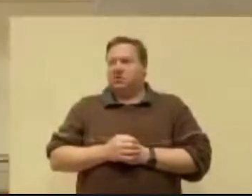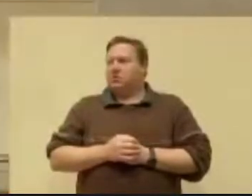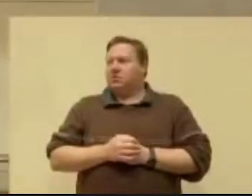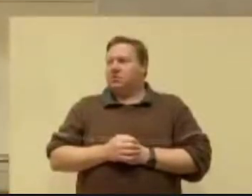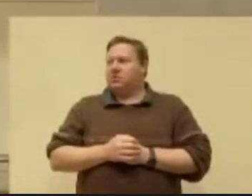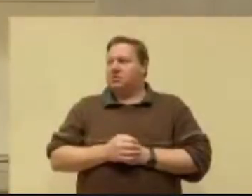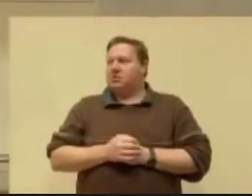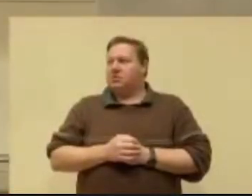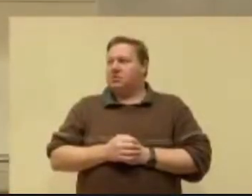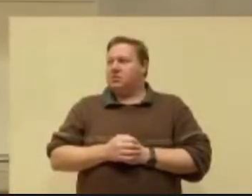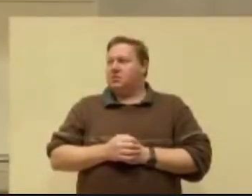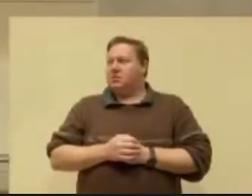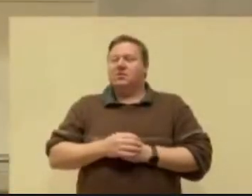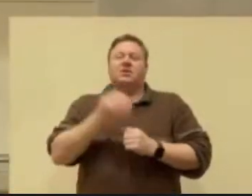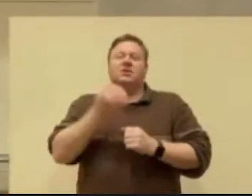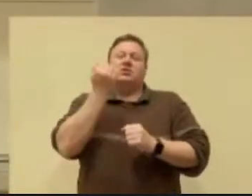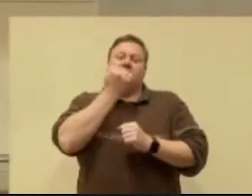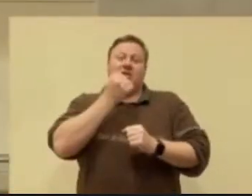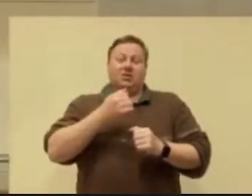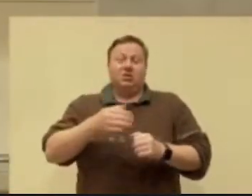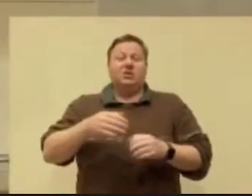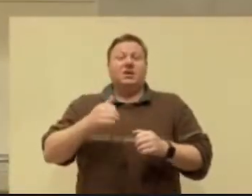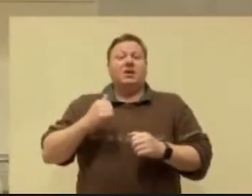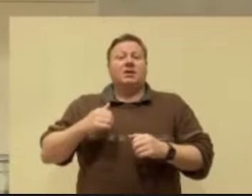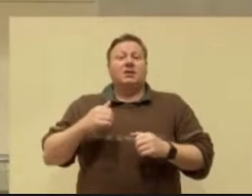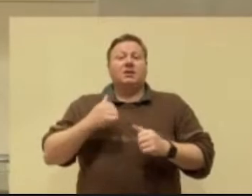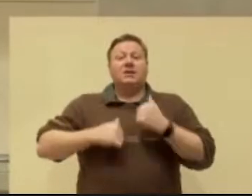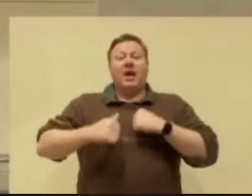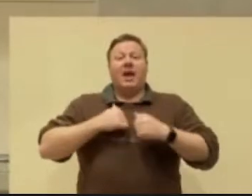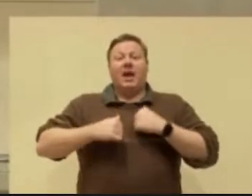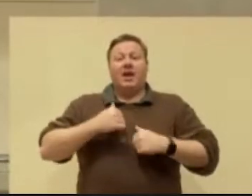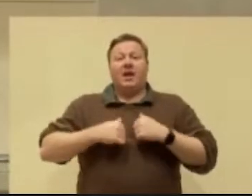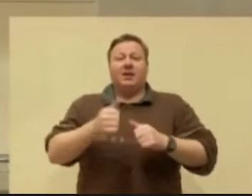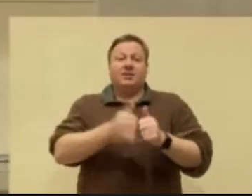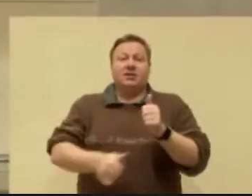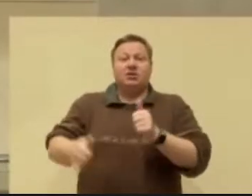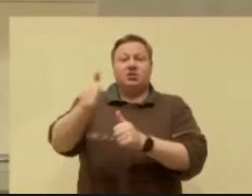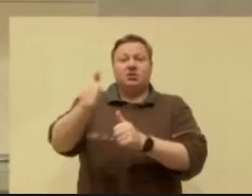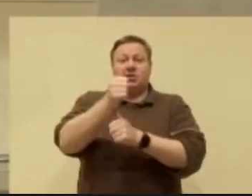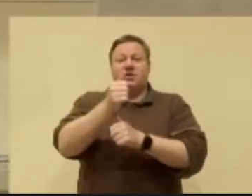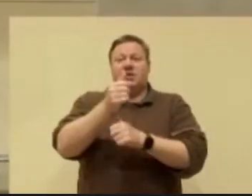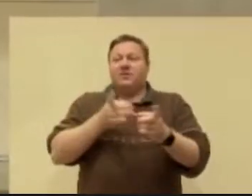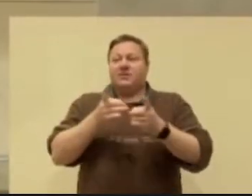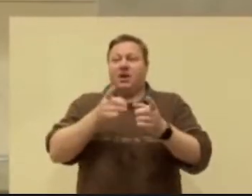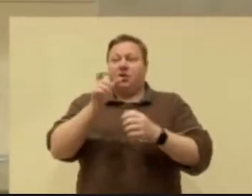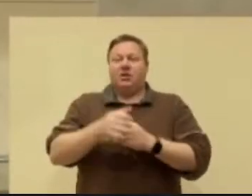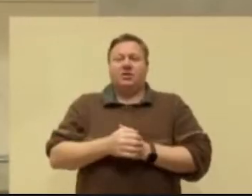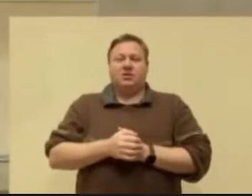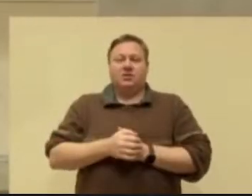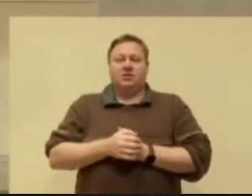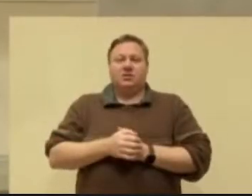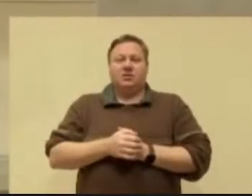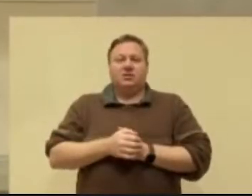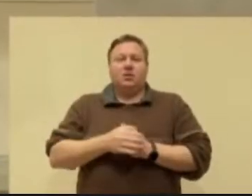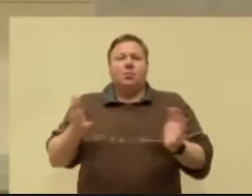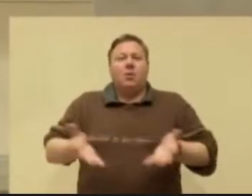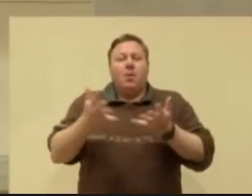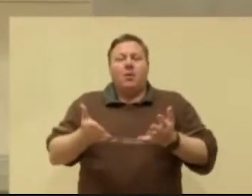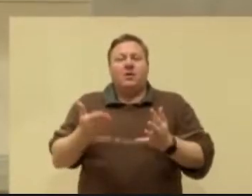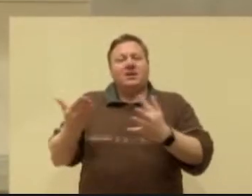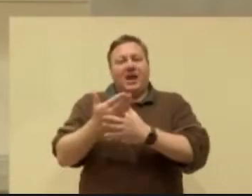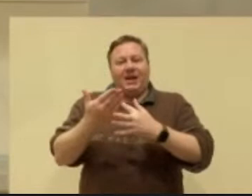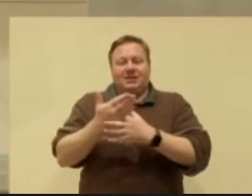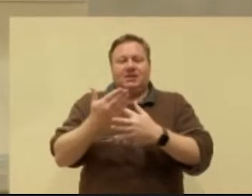sorry she's the acting chief director okay for promoting access to quality education for women